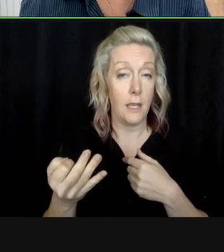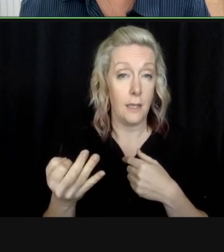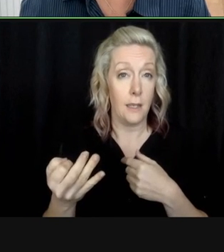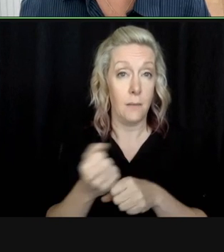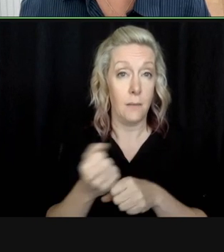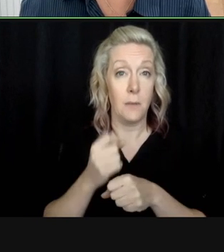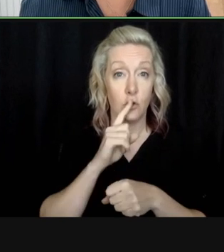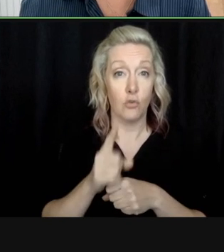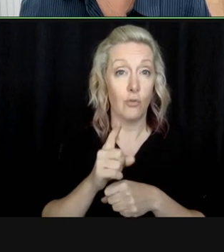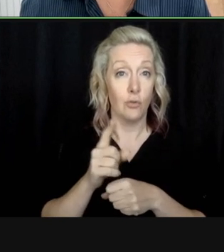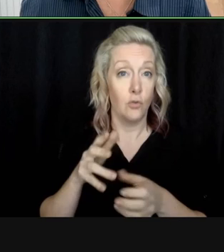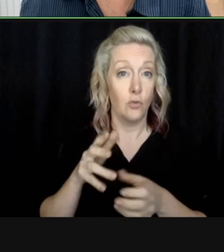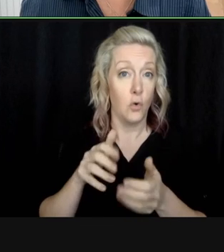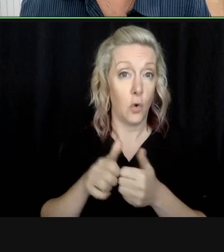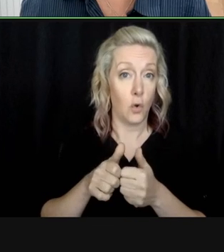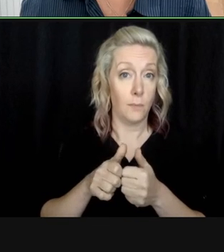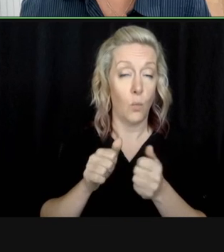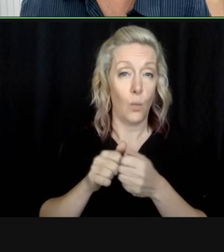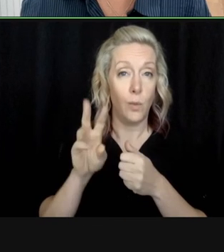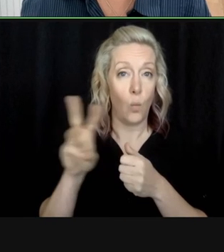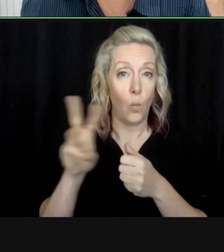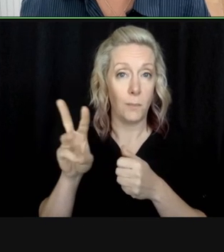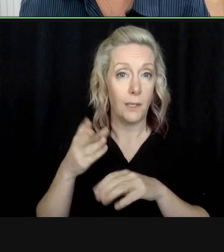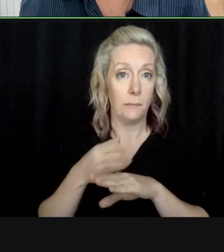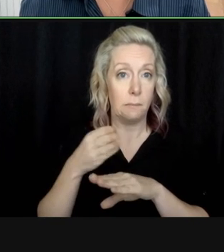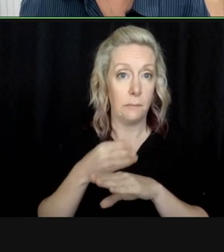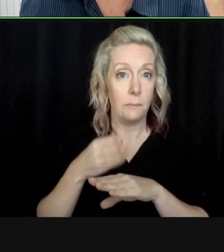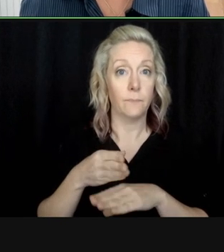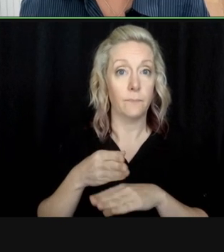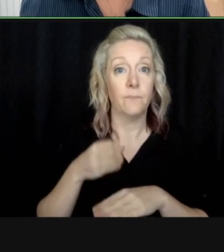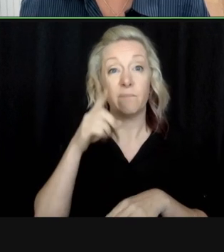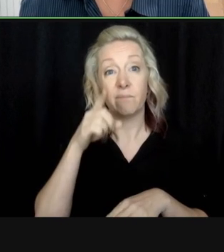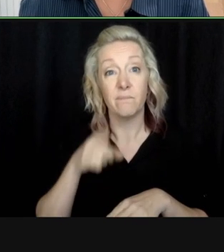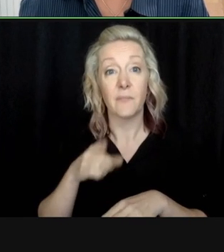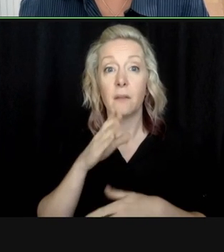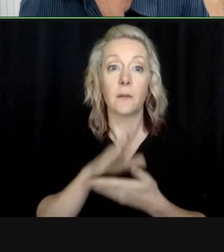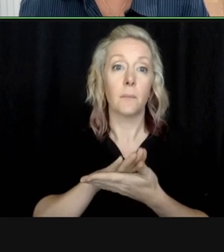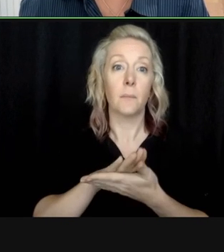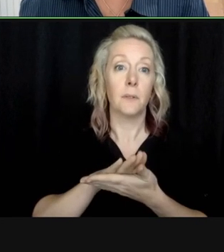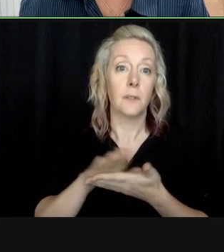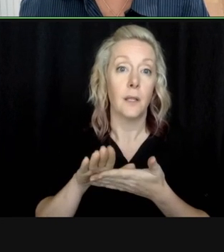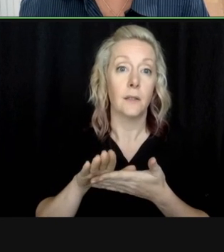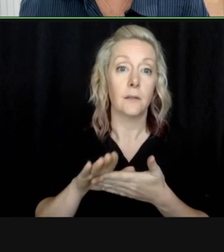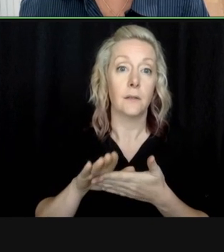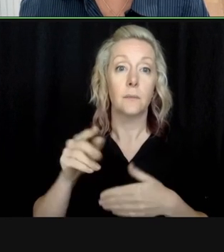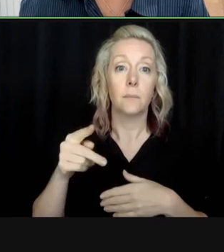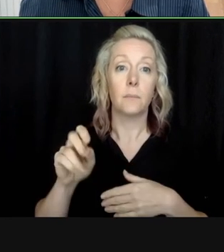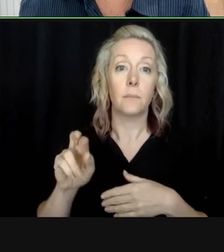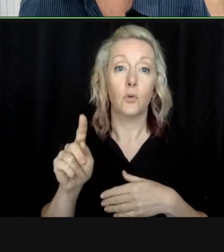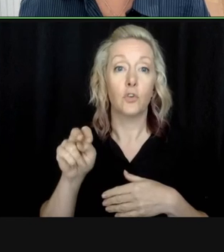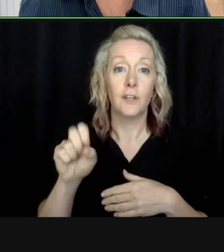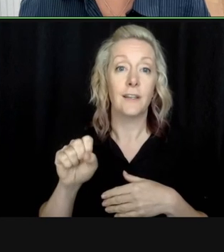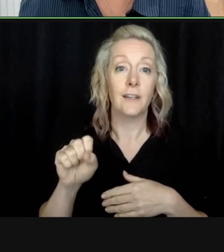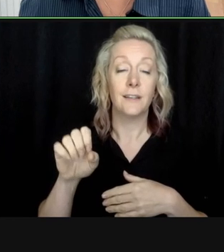that one gets updated. Um, there's some great charge webcasts if you don't know about them from Perkins, their